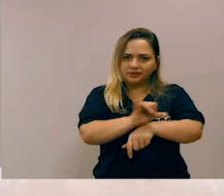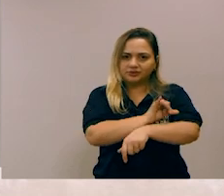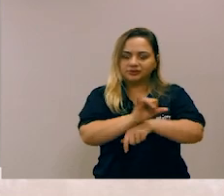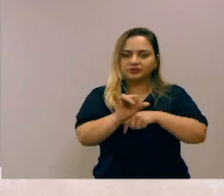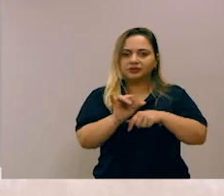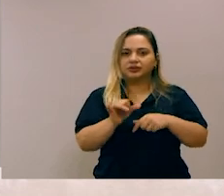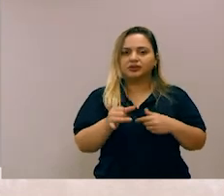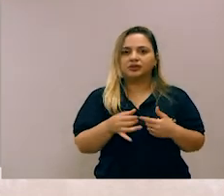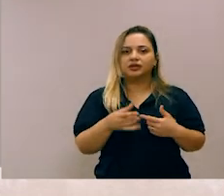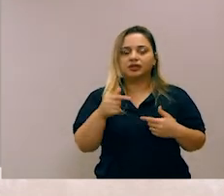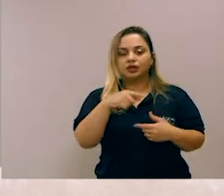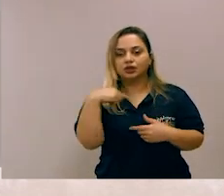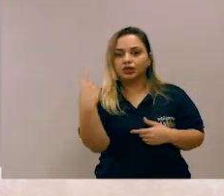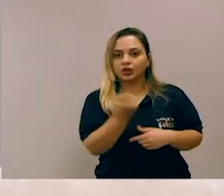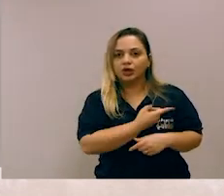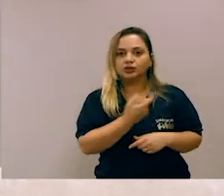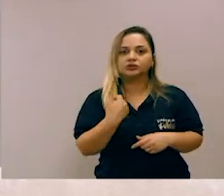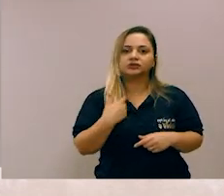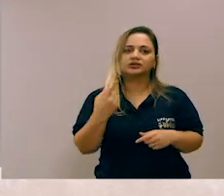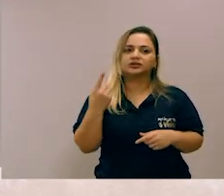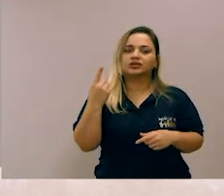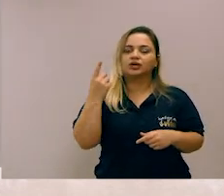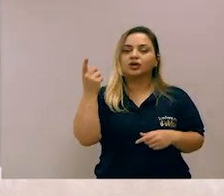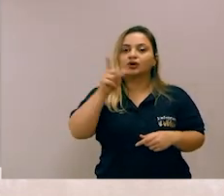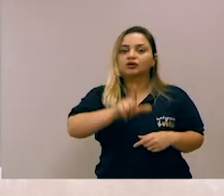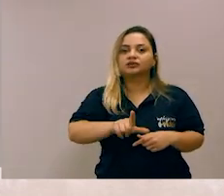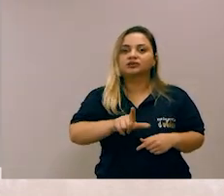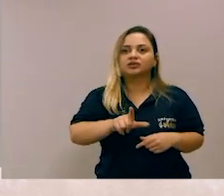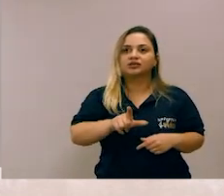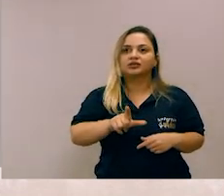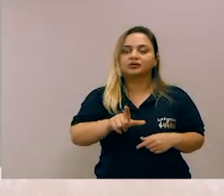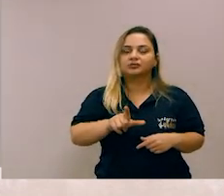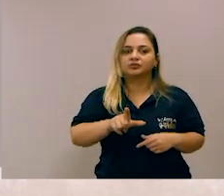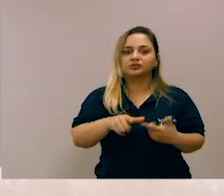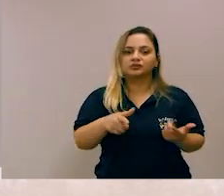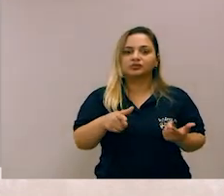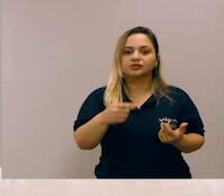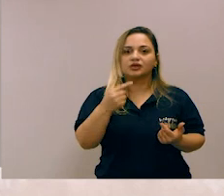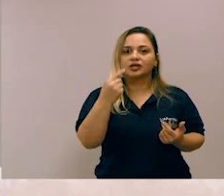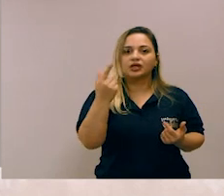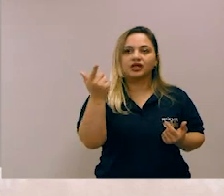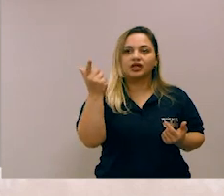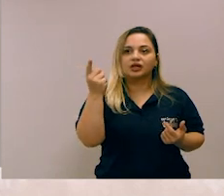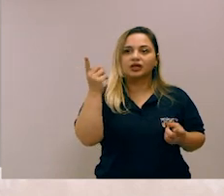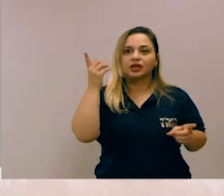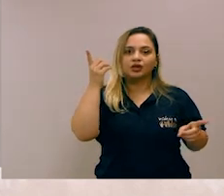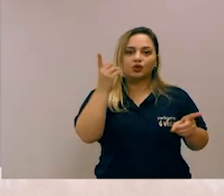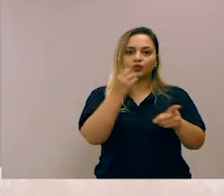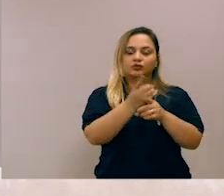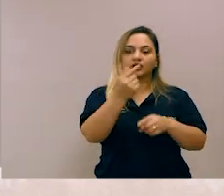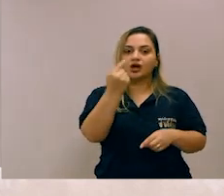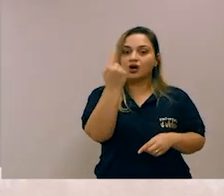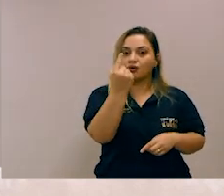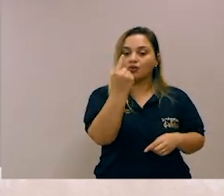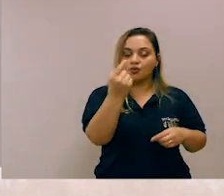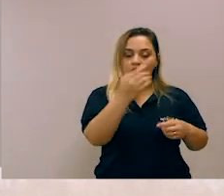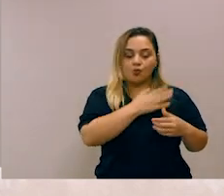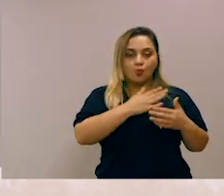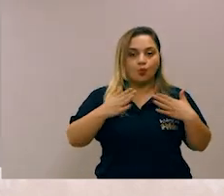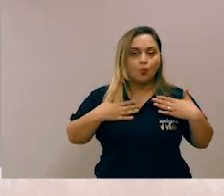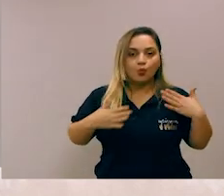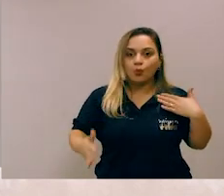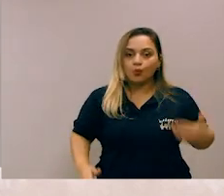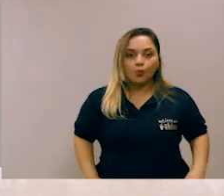it was, I think, on August 30th, we identified 7 months later a body that